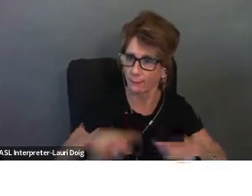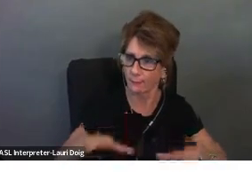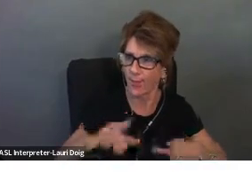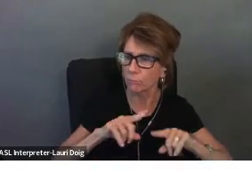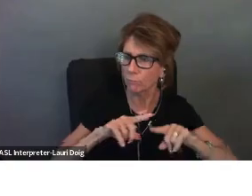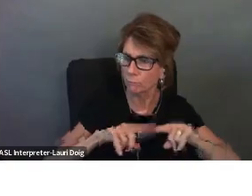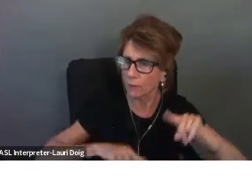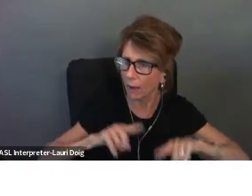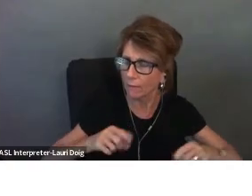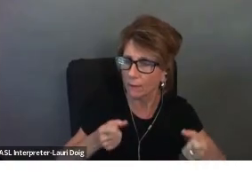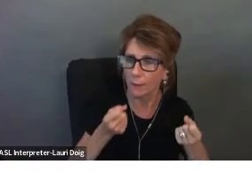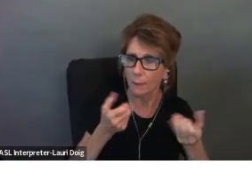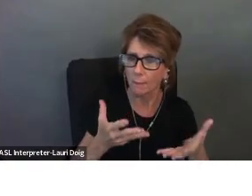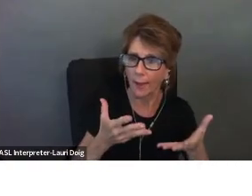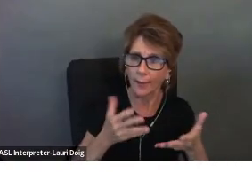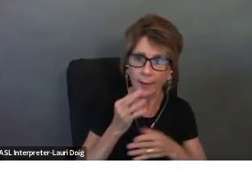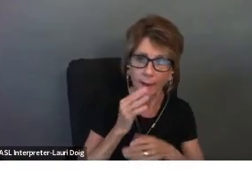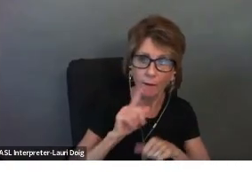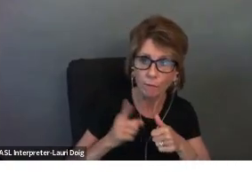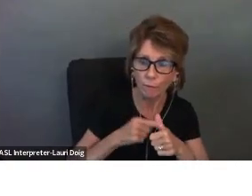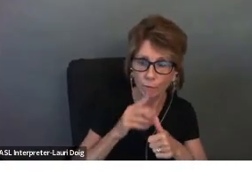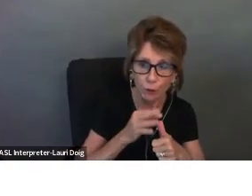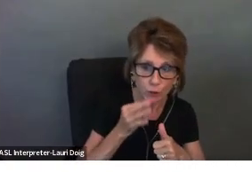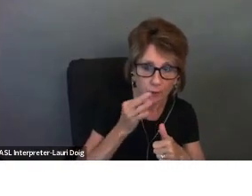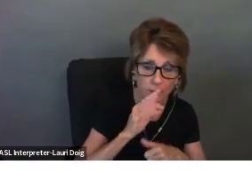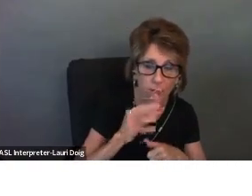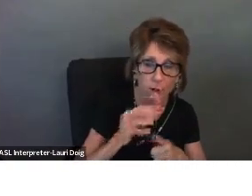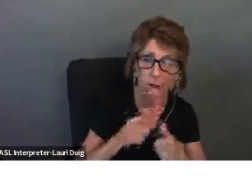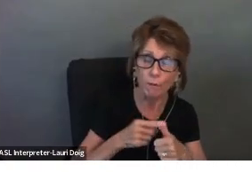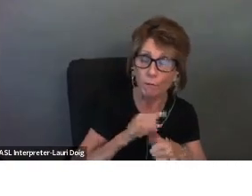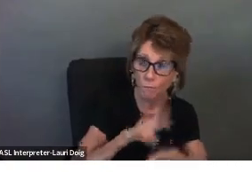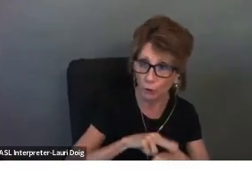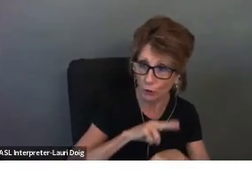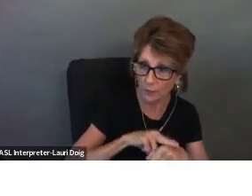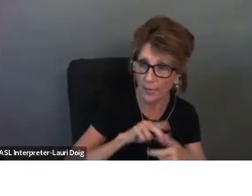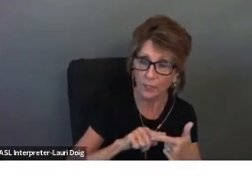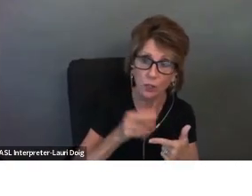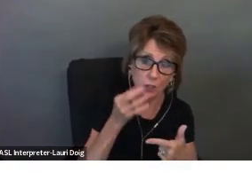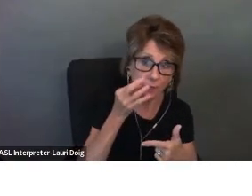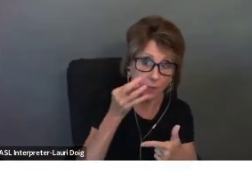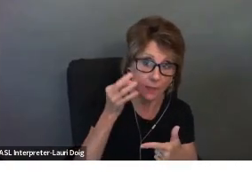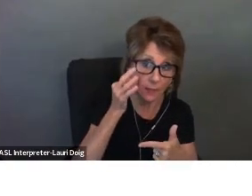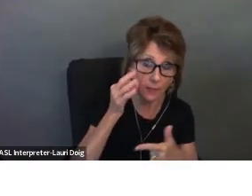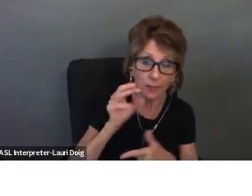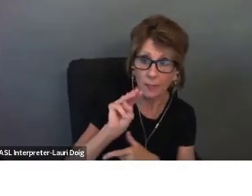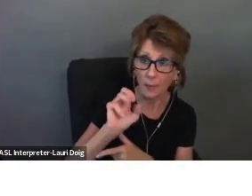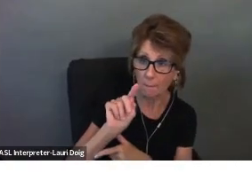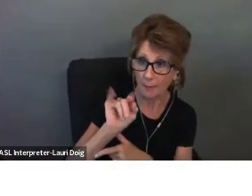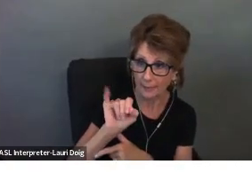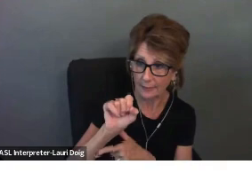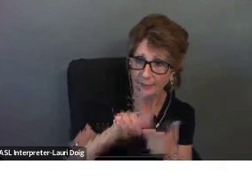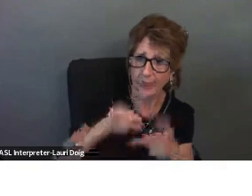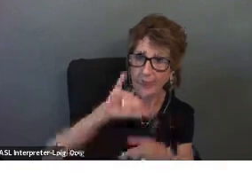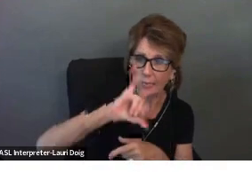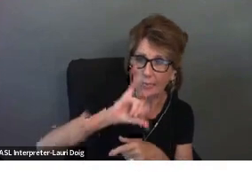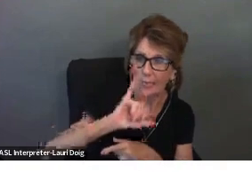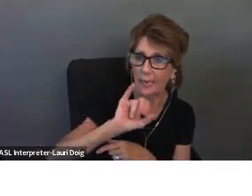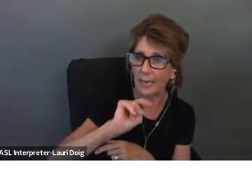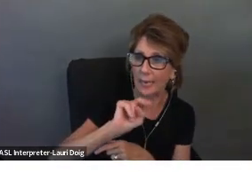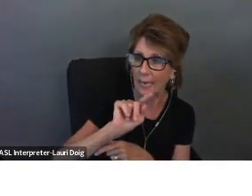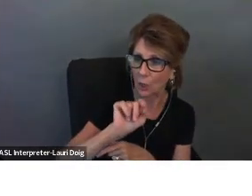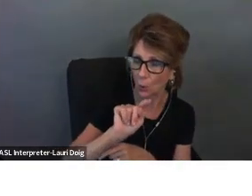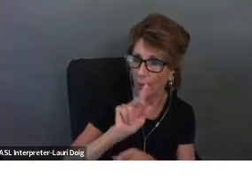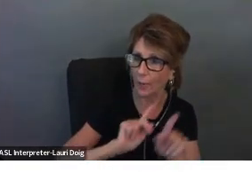people. CLEO commits to learning about and respecting the responsibilities and relationships reflected in these